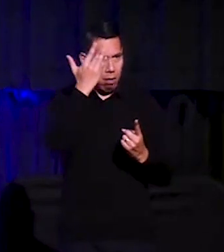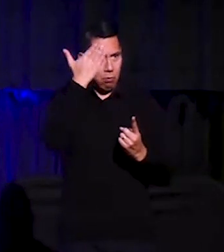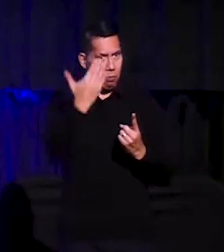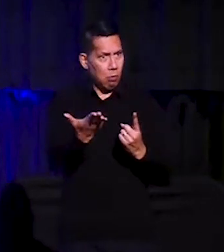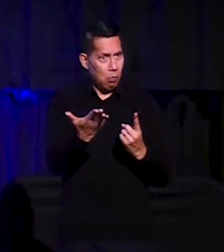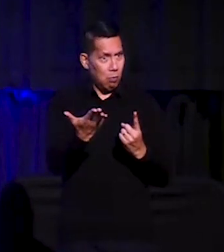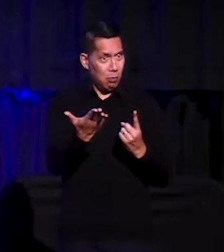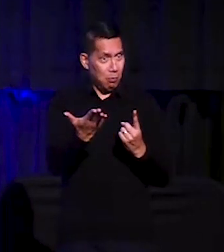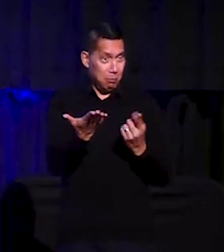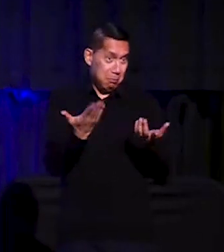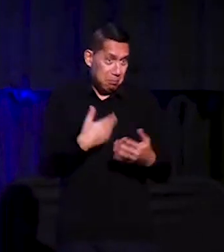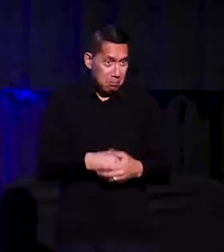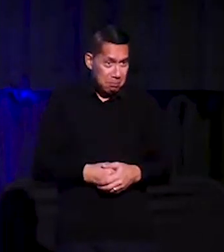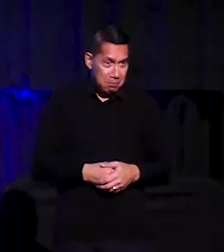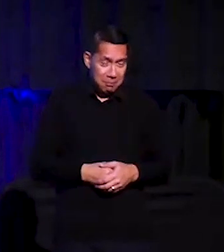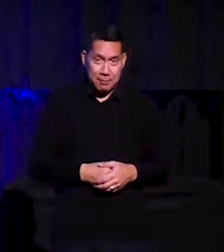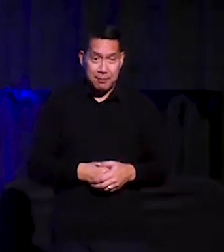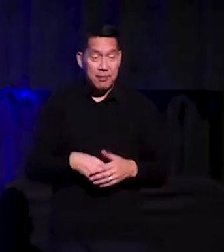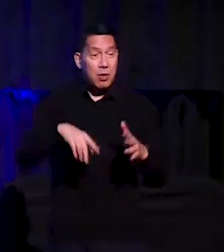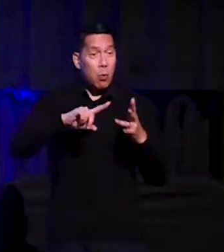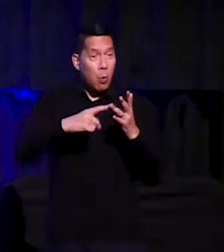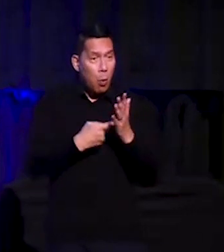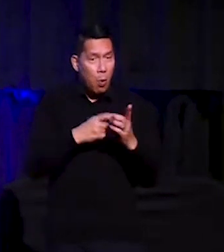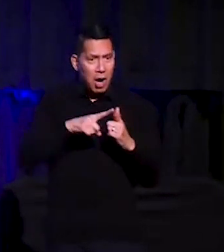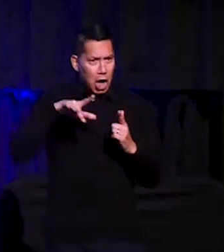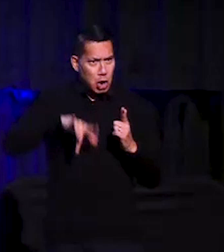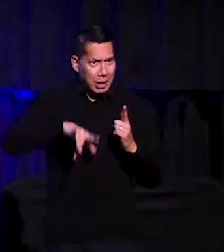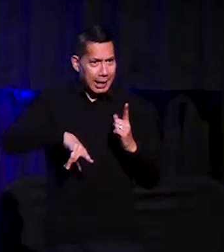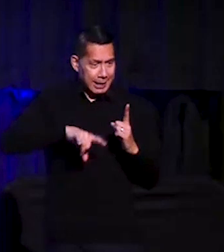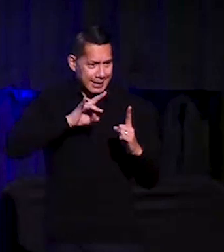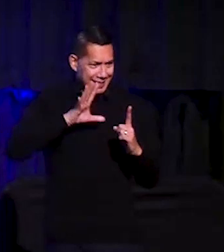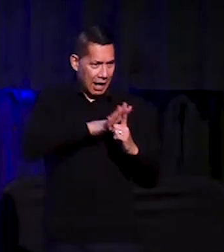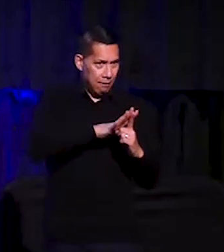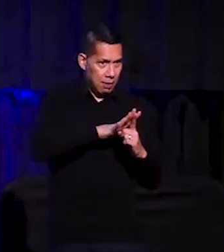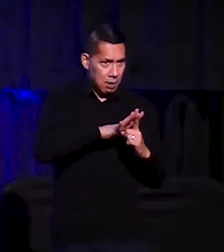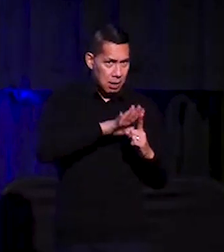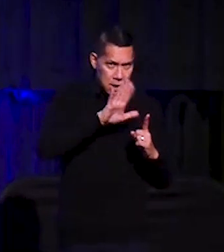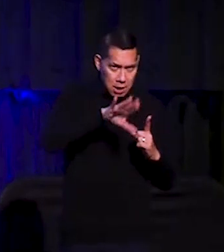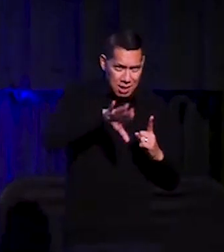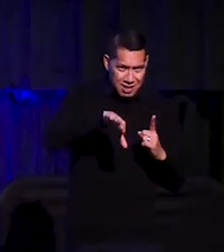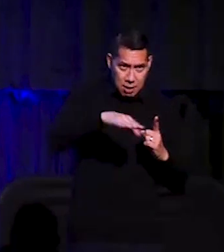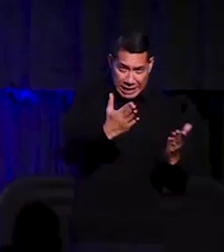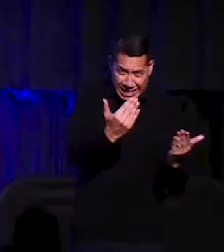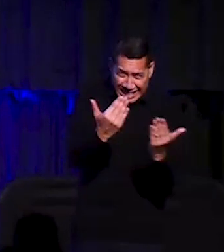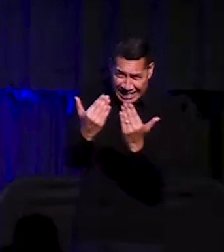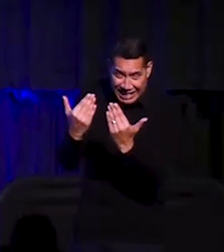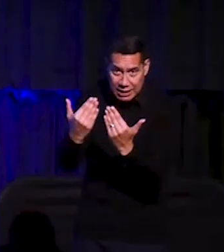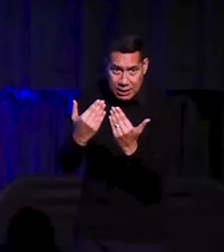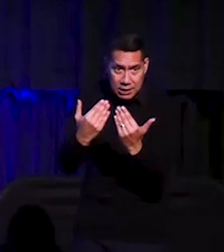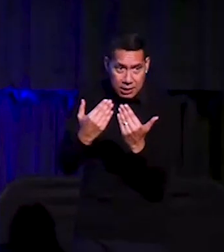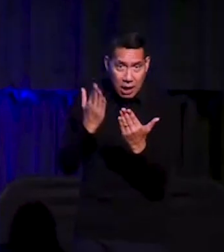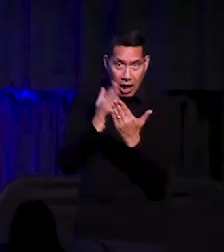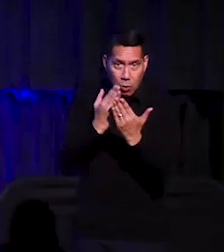of diversities, or they haven't had a chance to really open up and listen